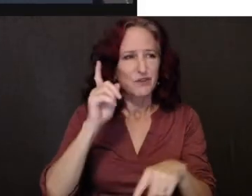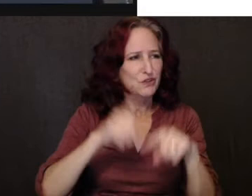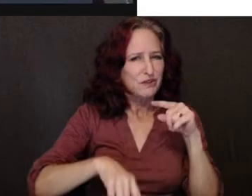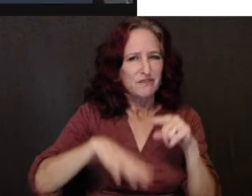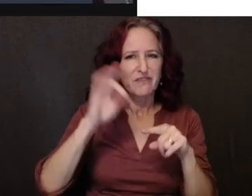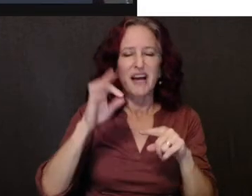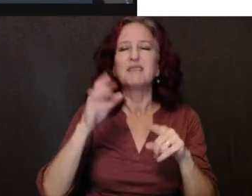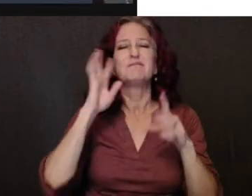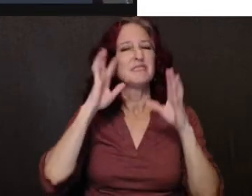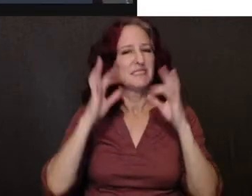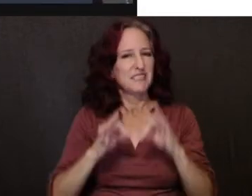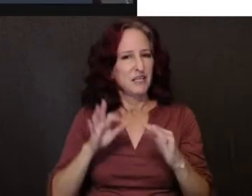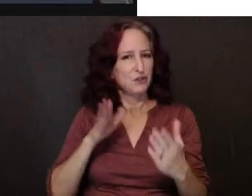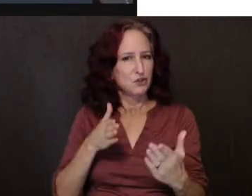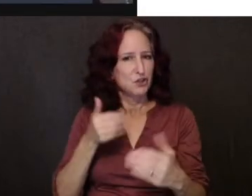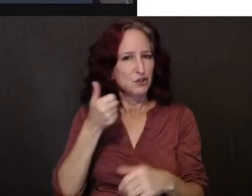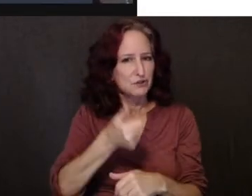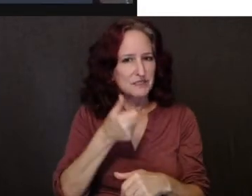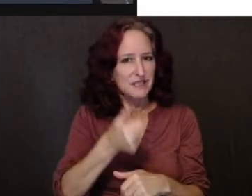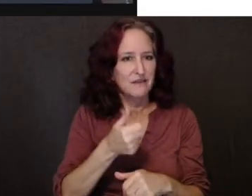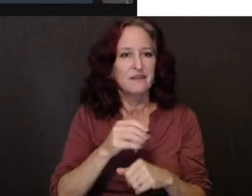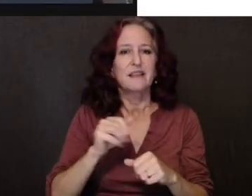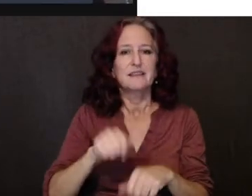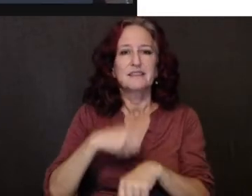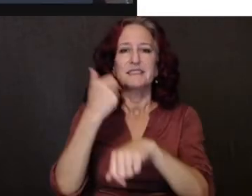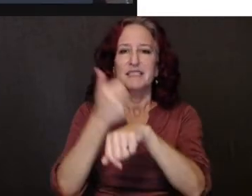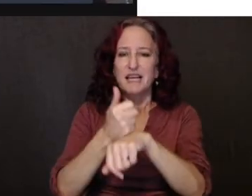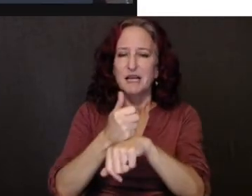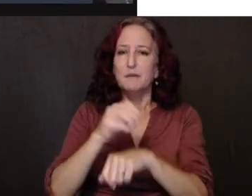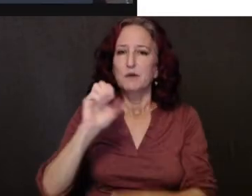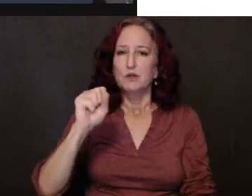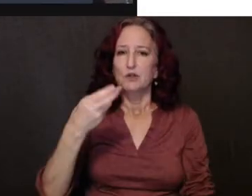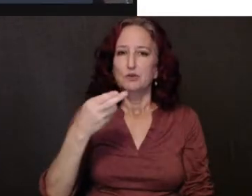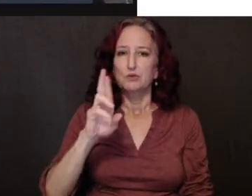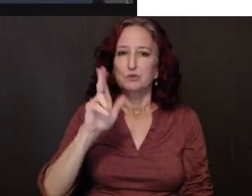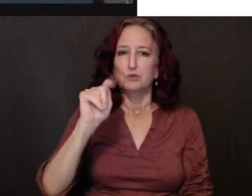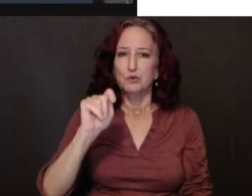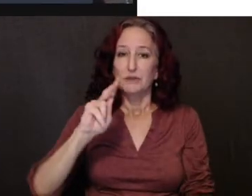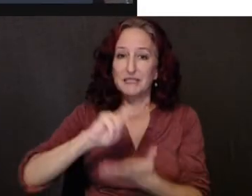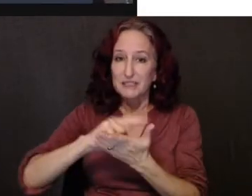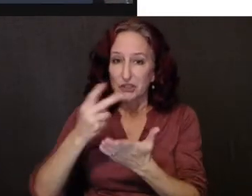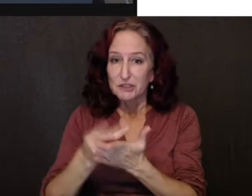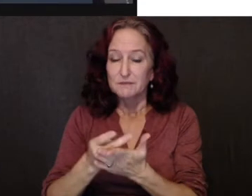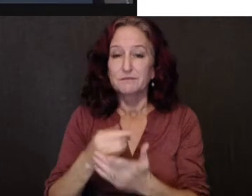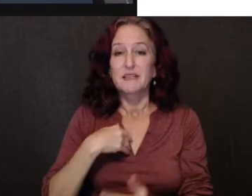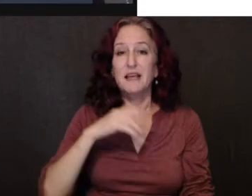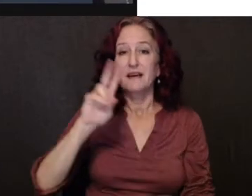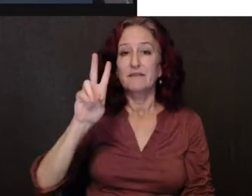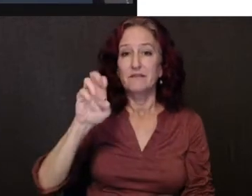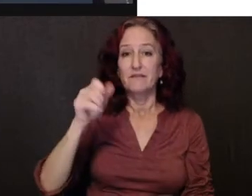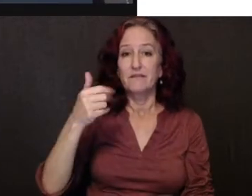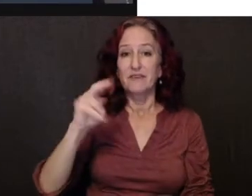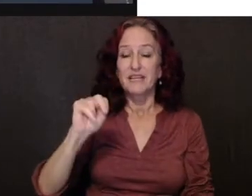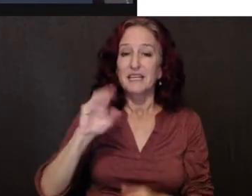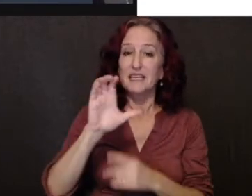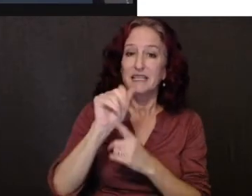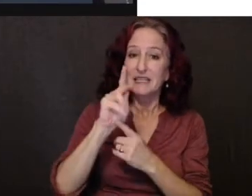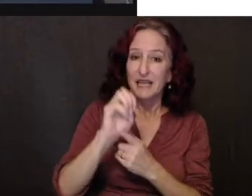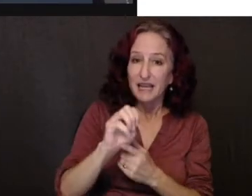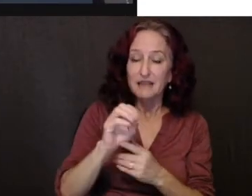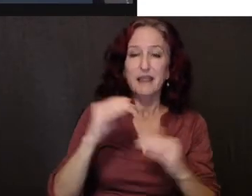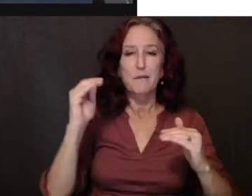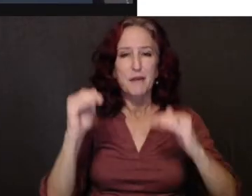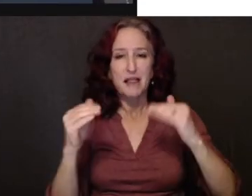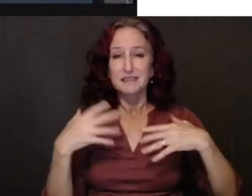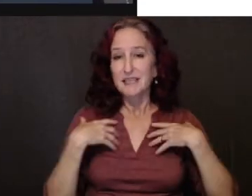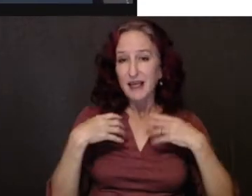lifestyle. And after realizing how hard it was to find flavorful plant-based cake, she began baking vegan cakes for her friends and family, which eventually